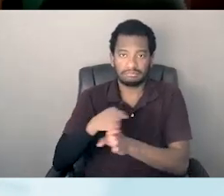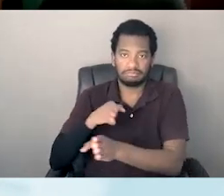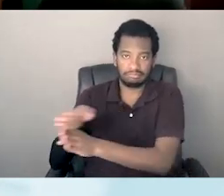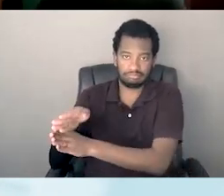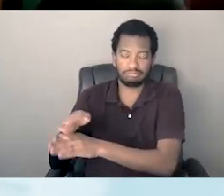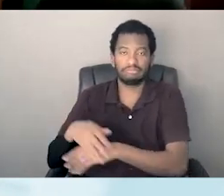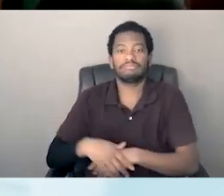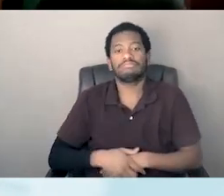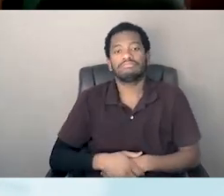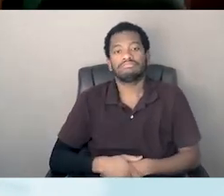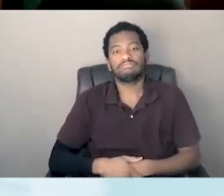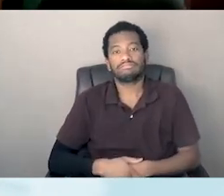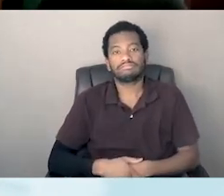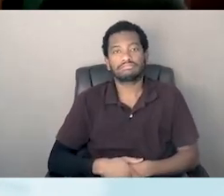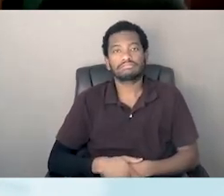to them. So